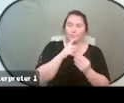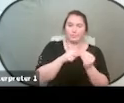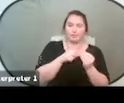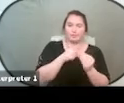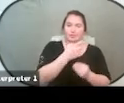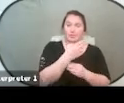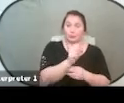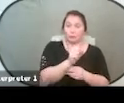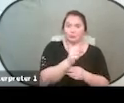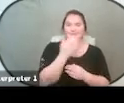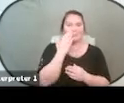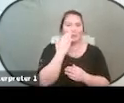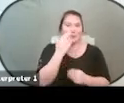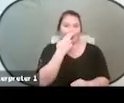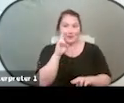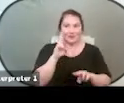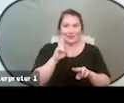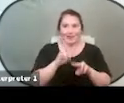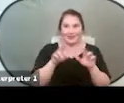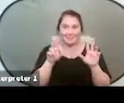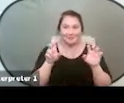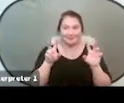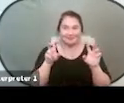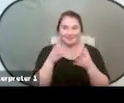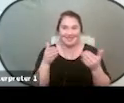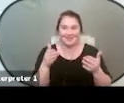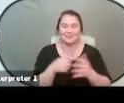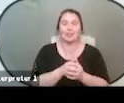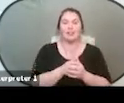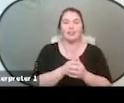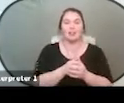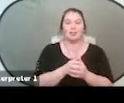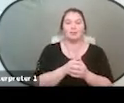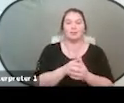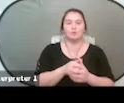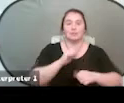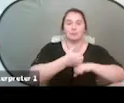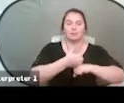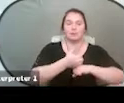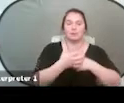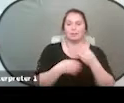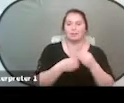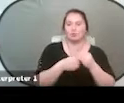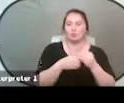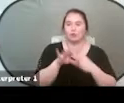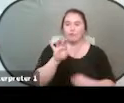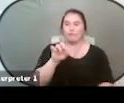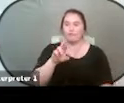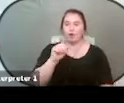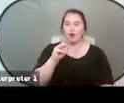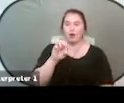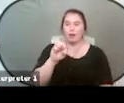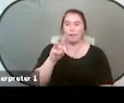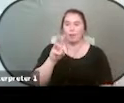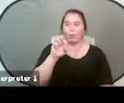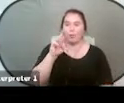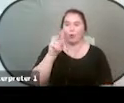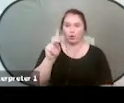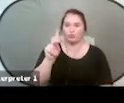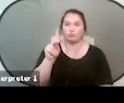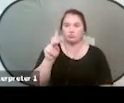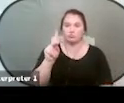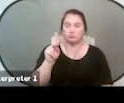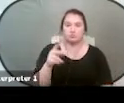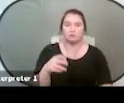of fun stuff, setting some additional framework here for you. And so when we